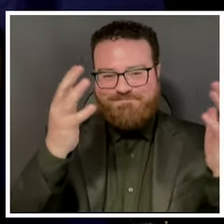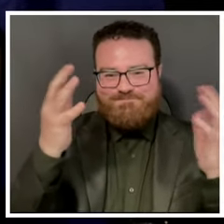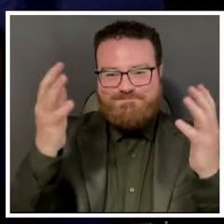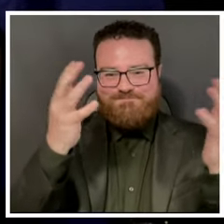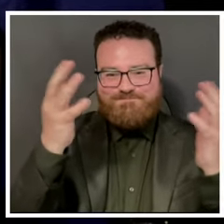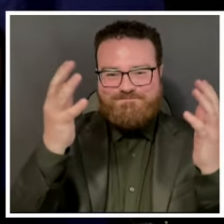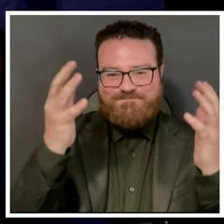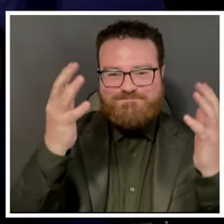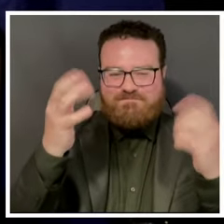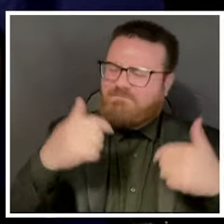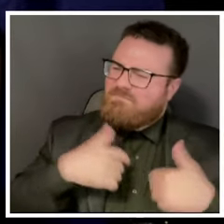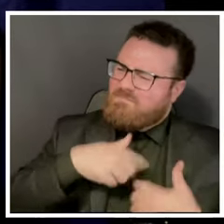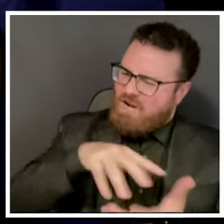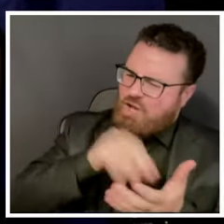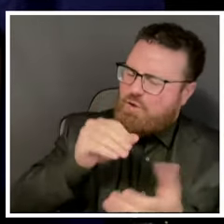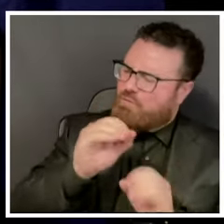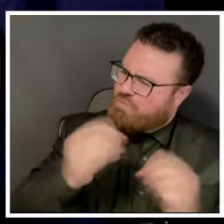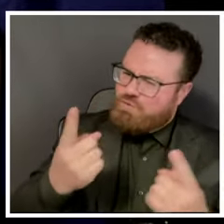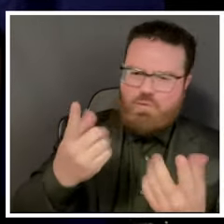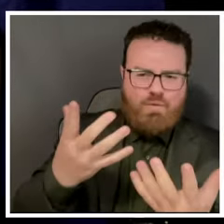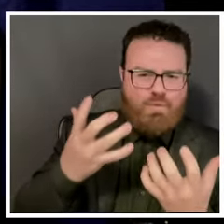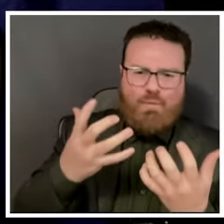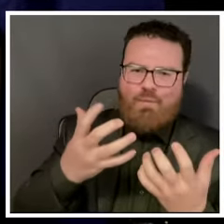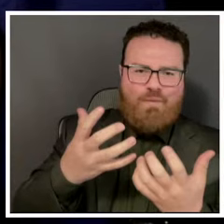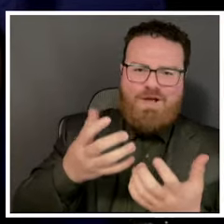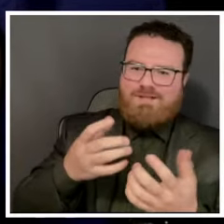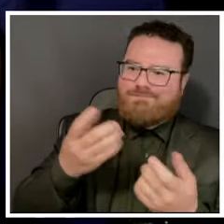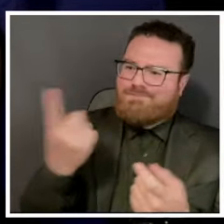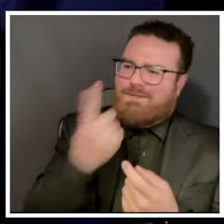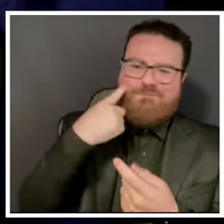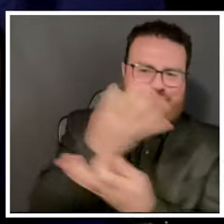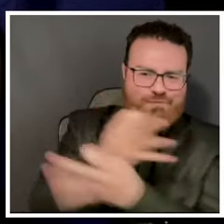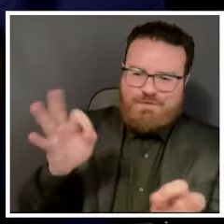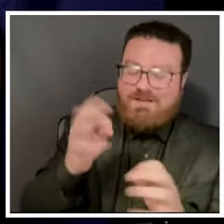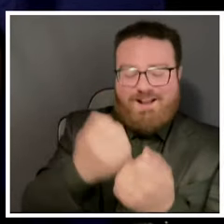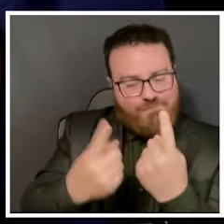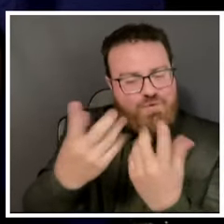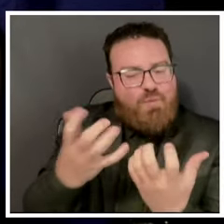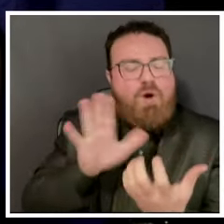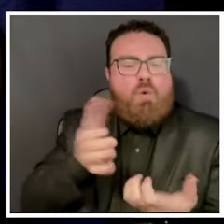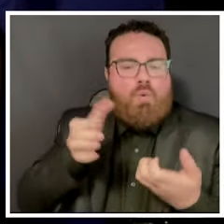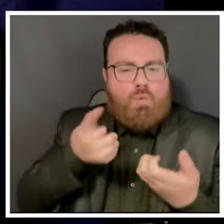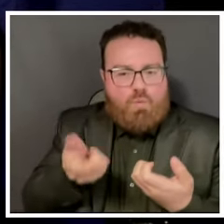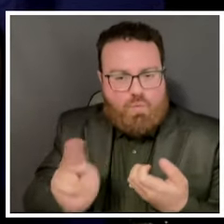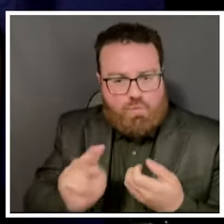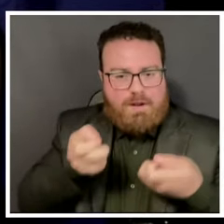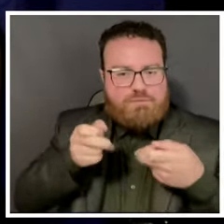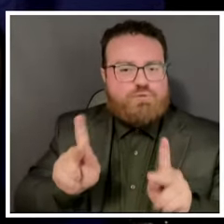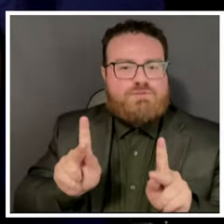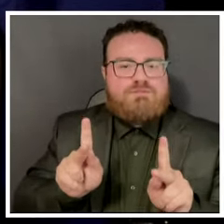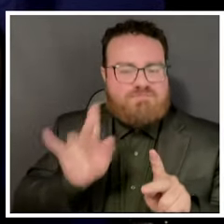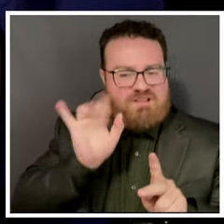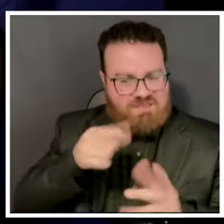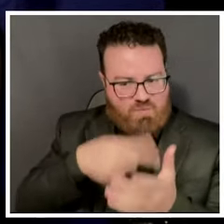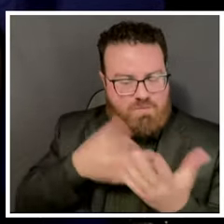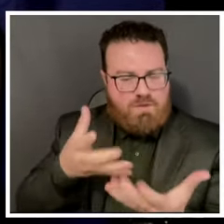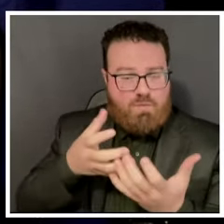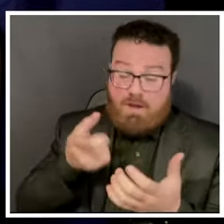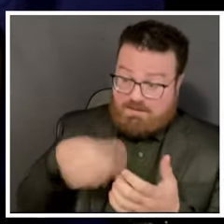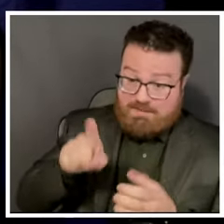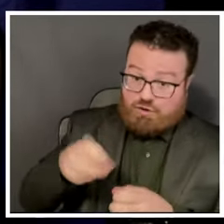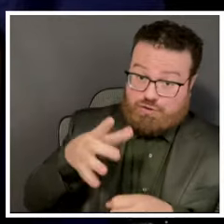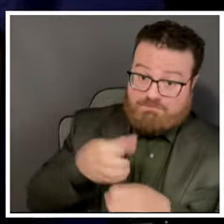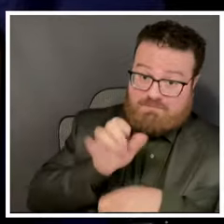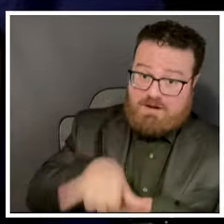I learned that no one's looking for a handout. All anybody wants is a fair shot at making, and they deserve a fair shot. My dad